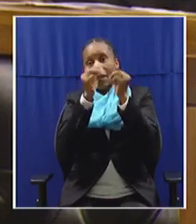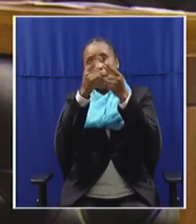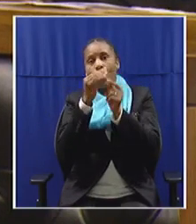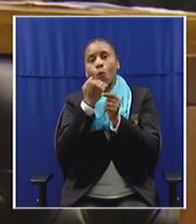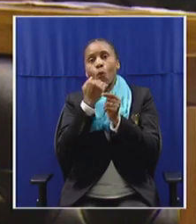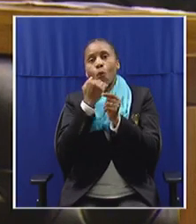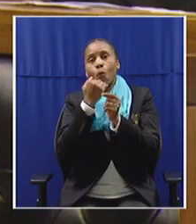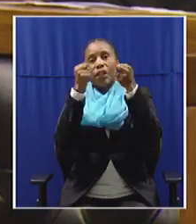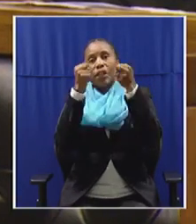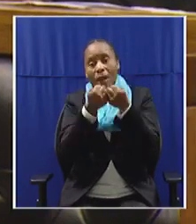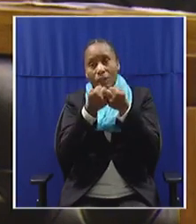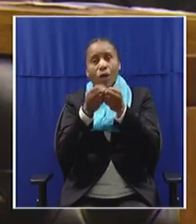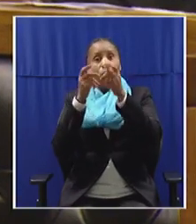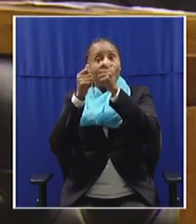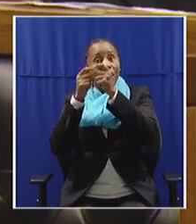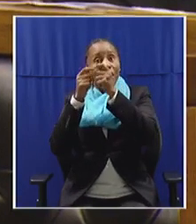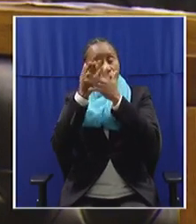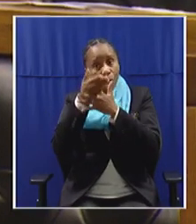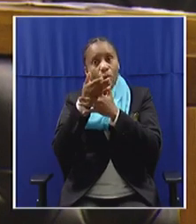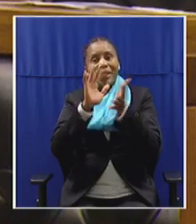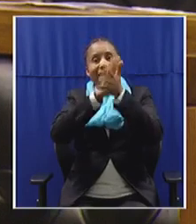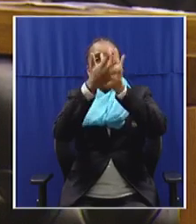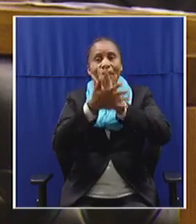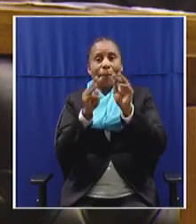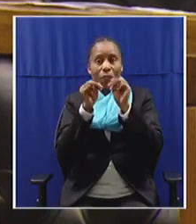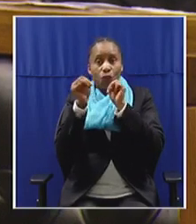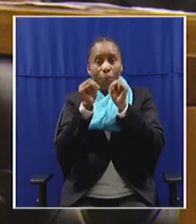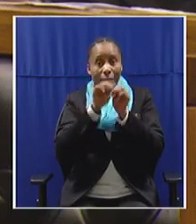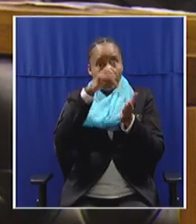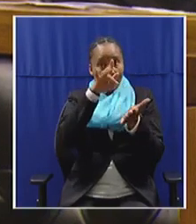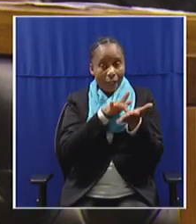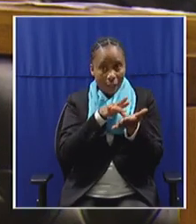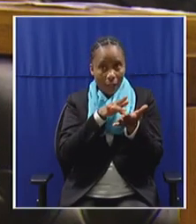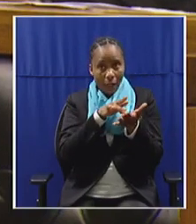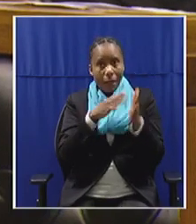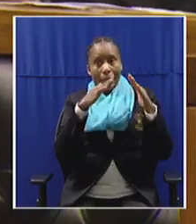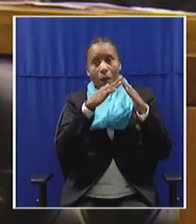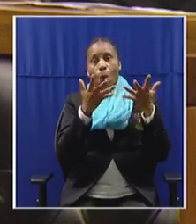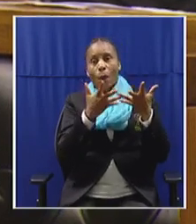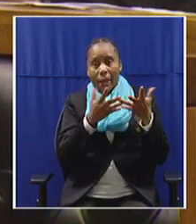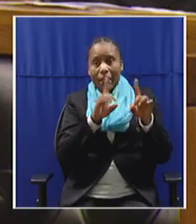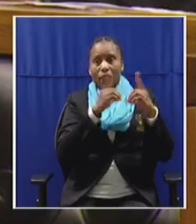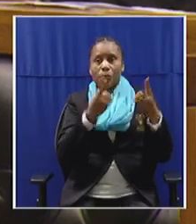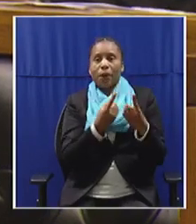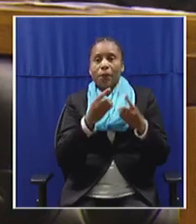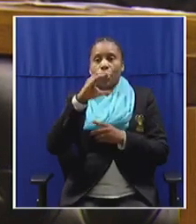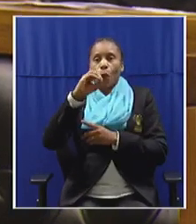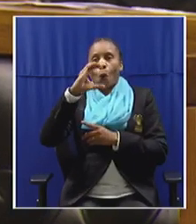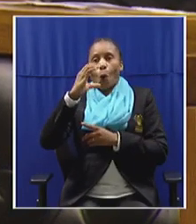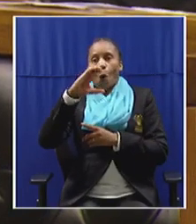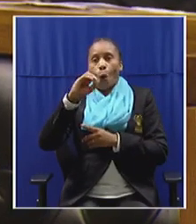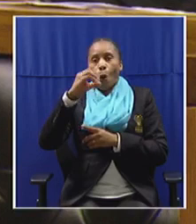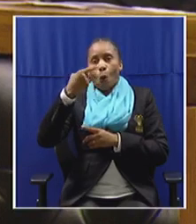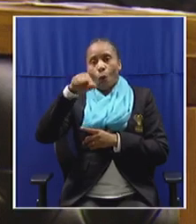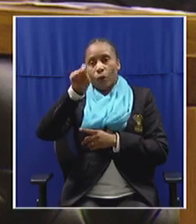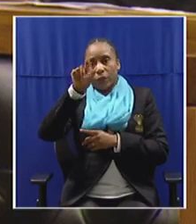through the National Disaster Management Center, housed at the Department of Cooperative Governance and